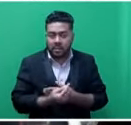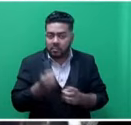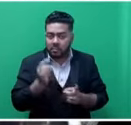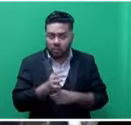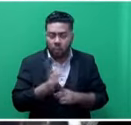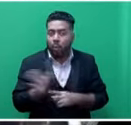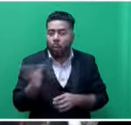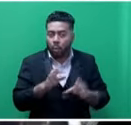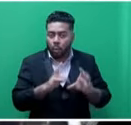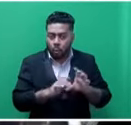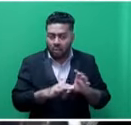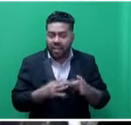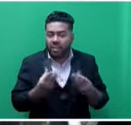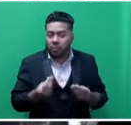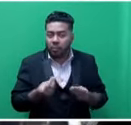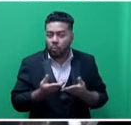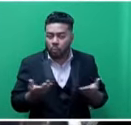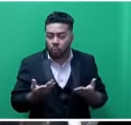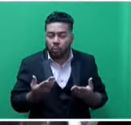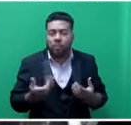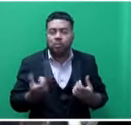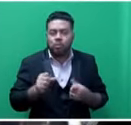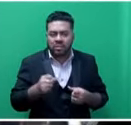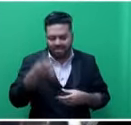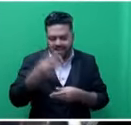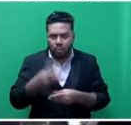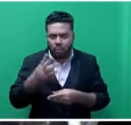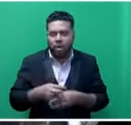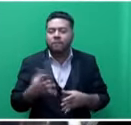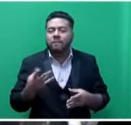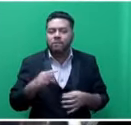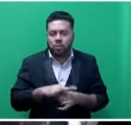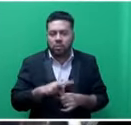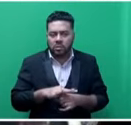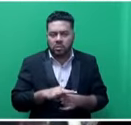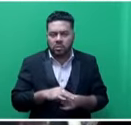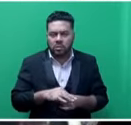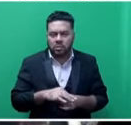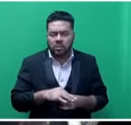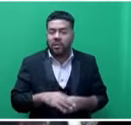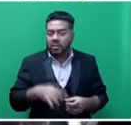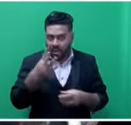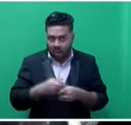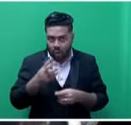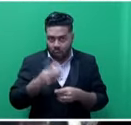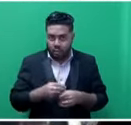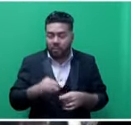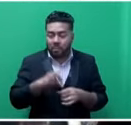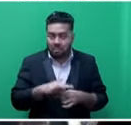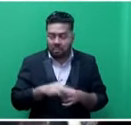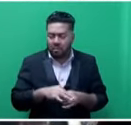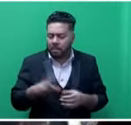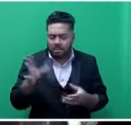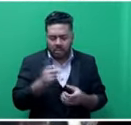all computers and the software used in the counting of votes. That the count at the polling station is to